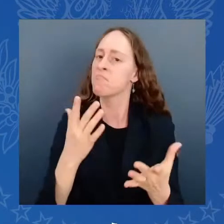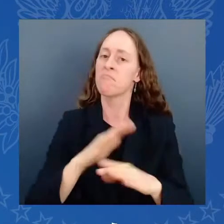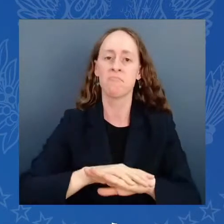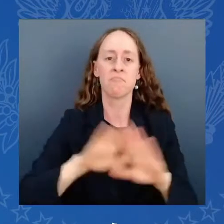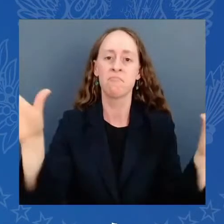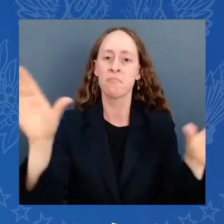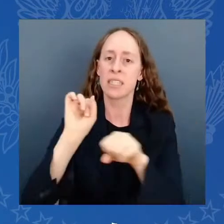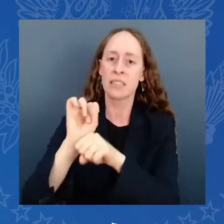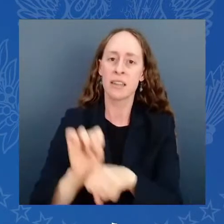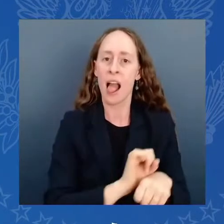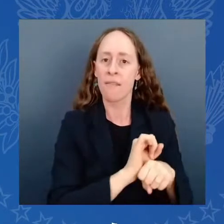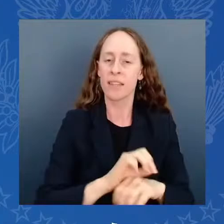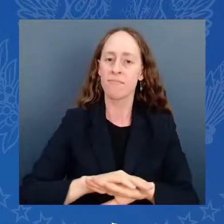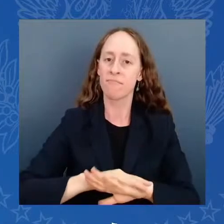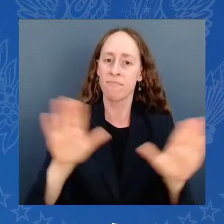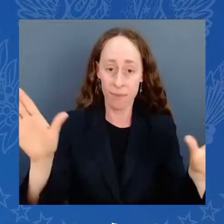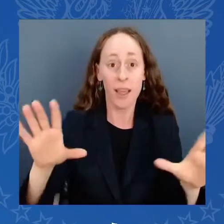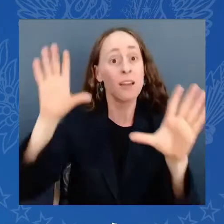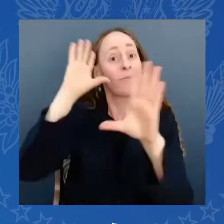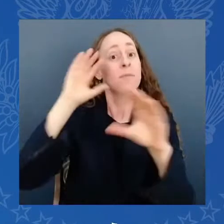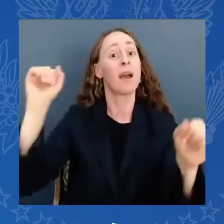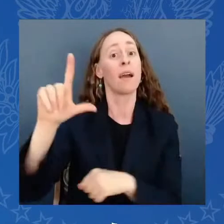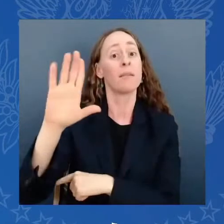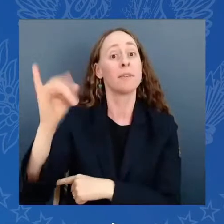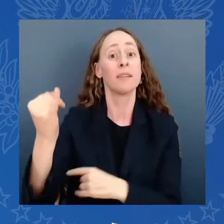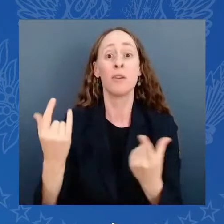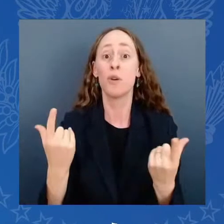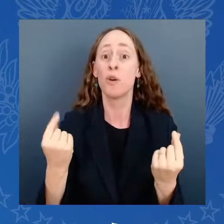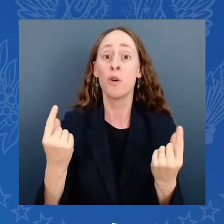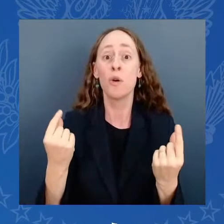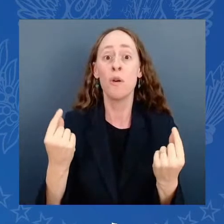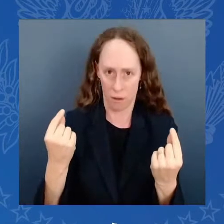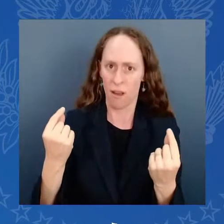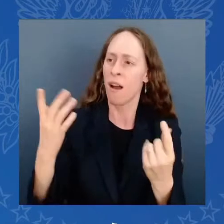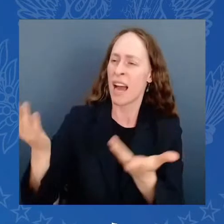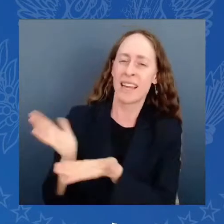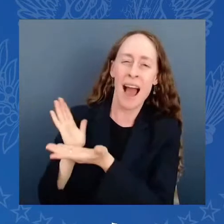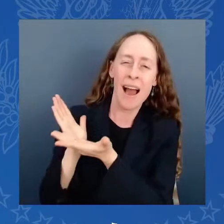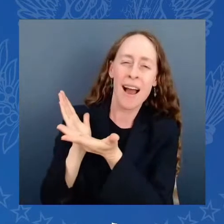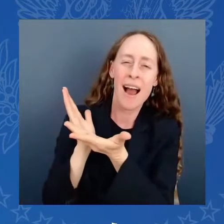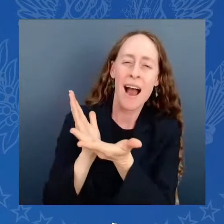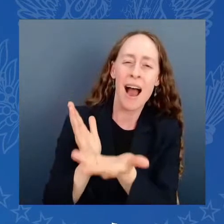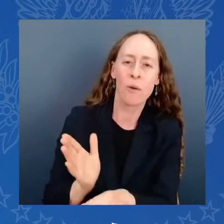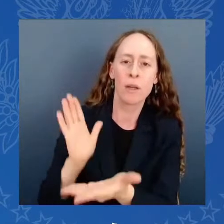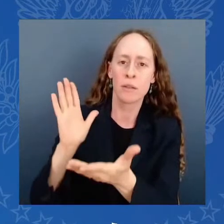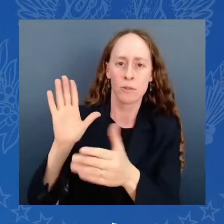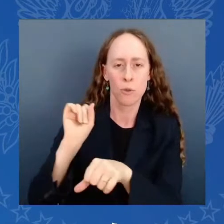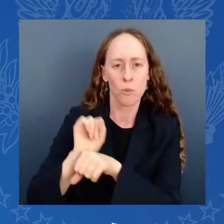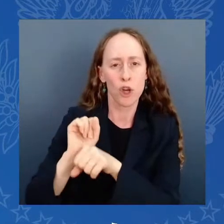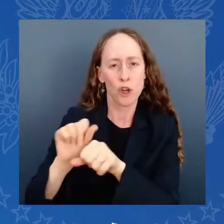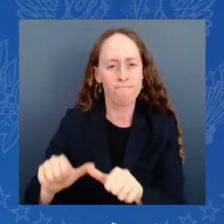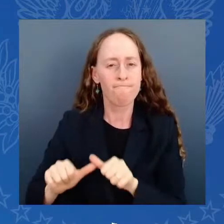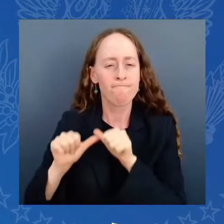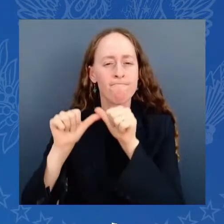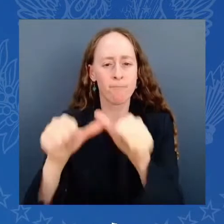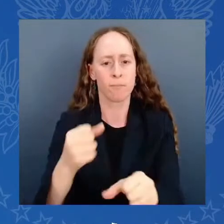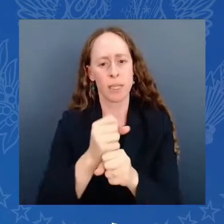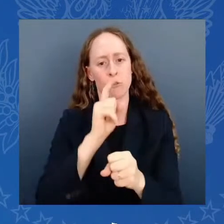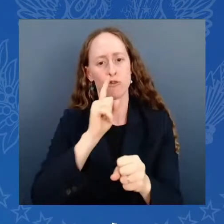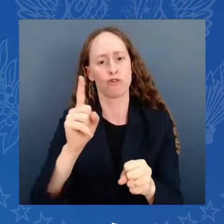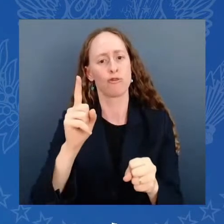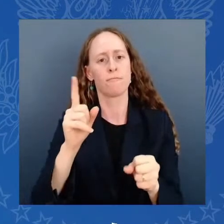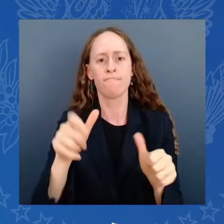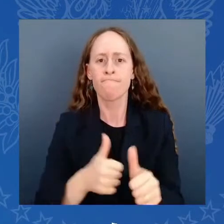by challenging the court to live up to its constitutional responsibility. He did that by nominating